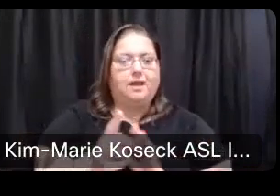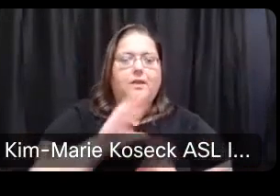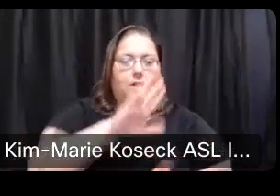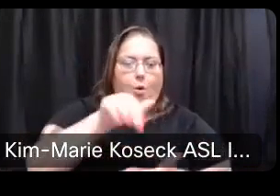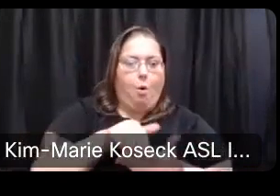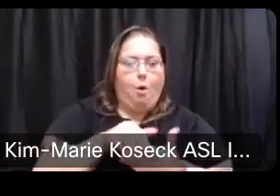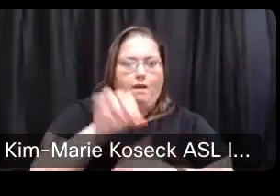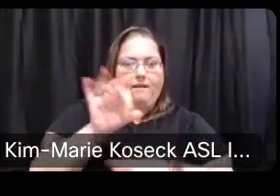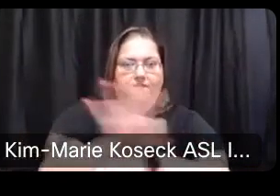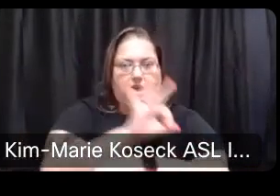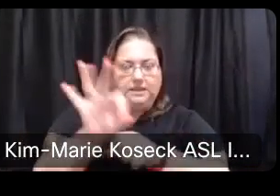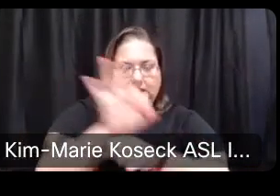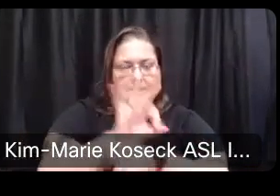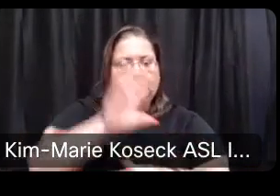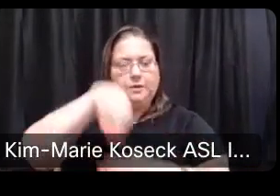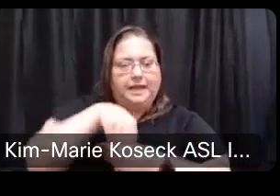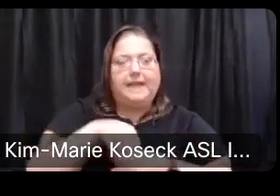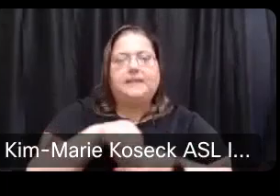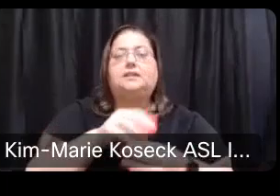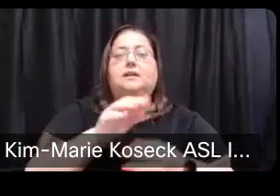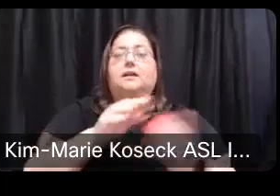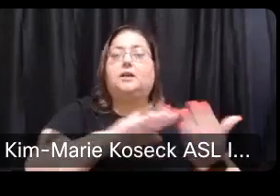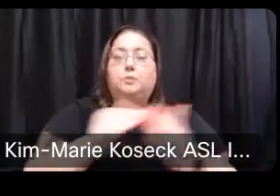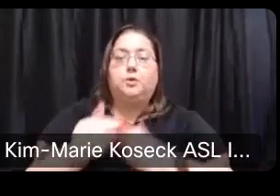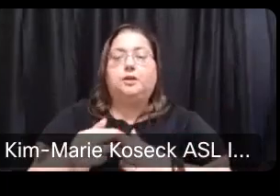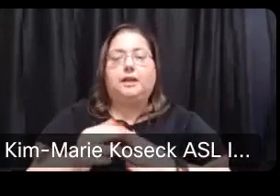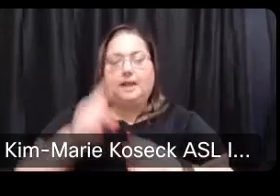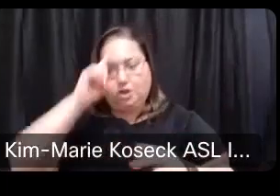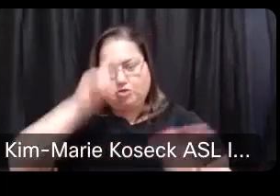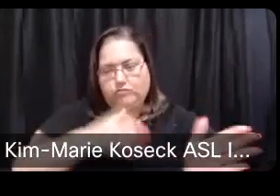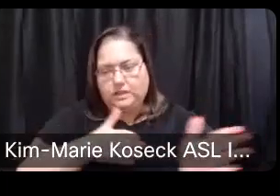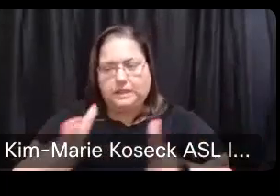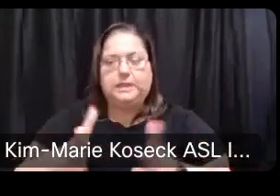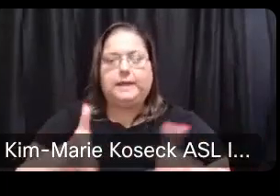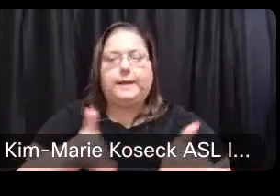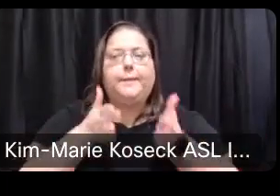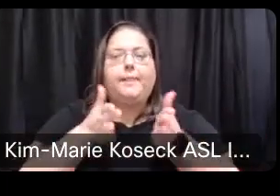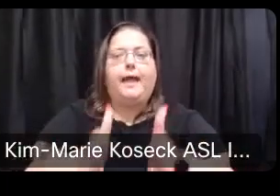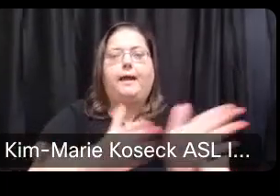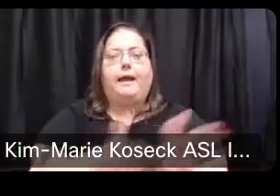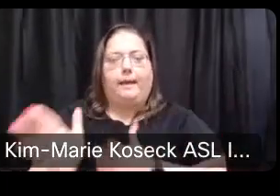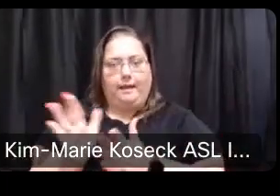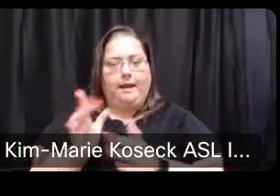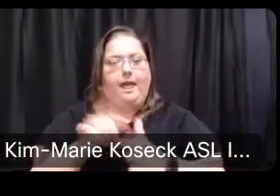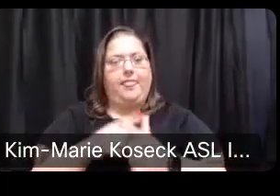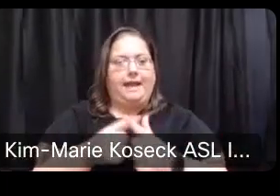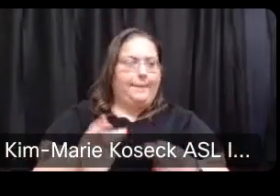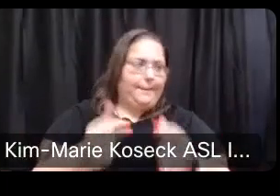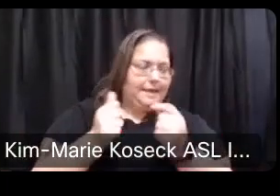functions is to engage communities and partners in a strategic planning effort, and then follow that with immediate and